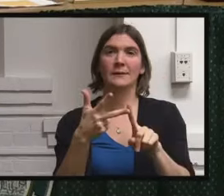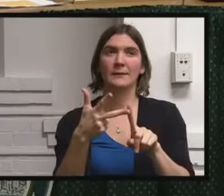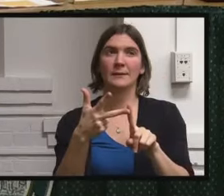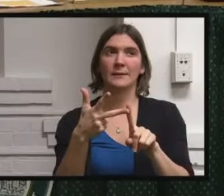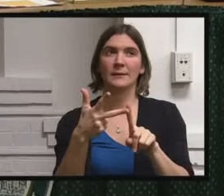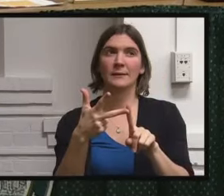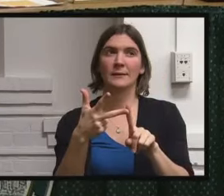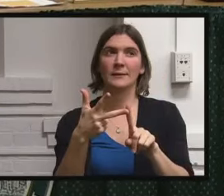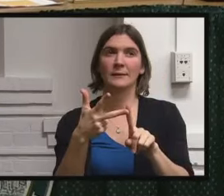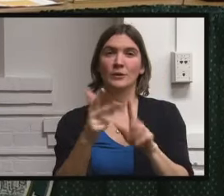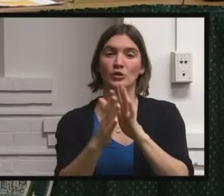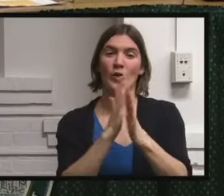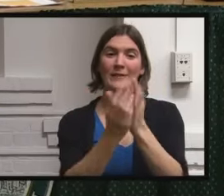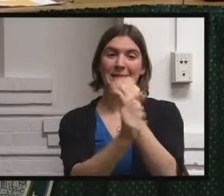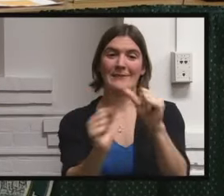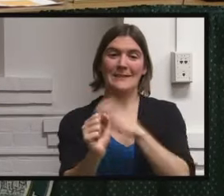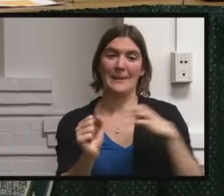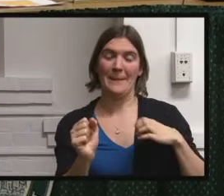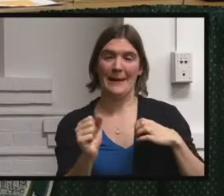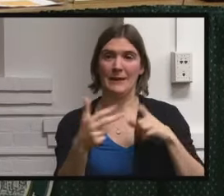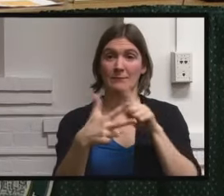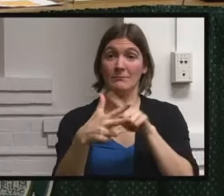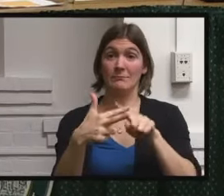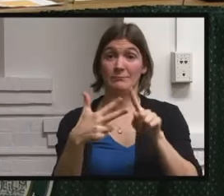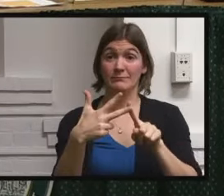and a member of the Traffic Safety Committee.